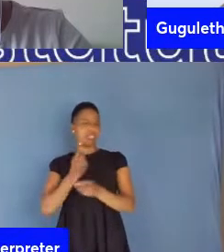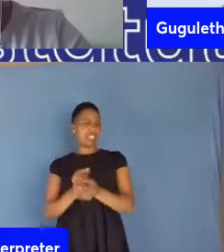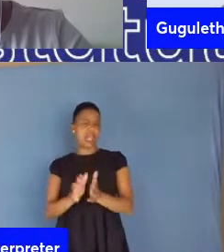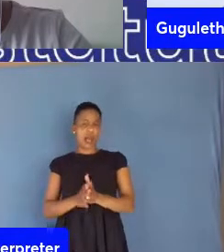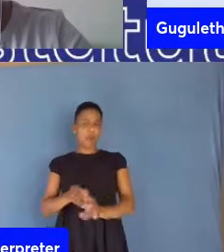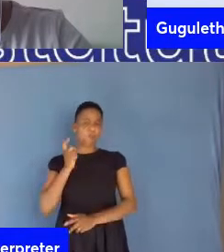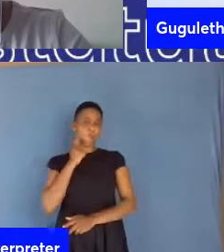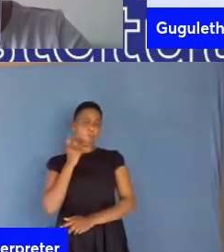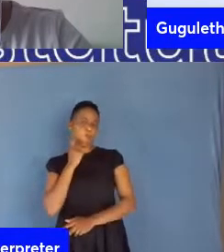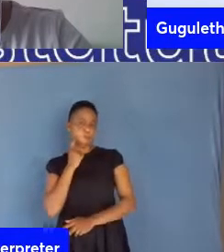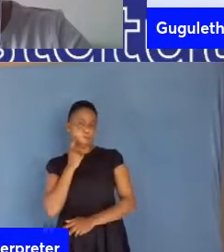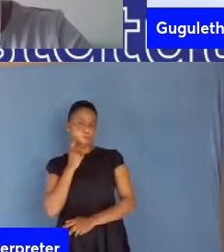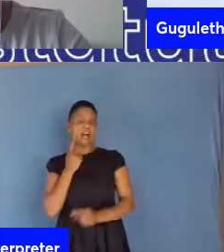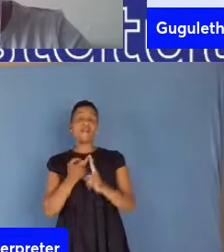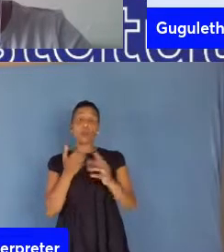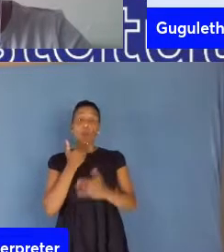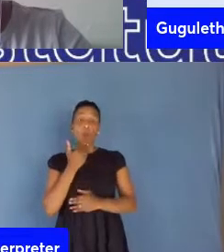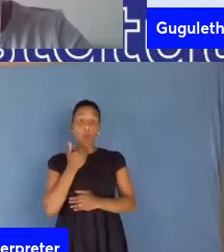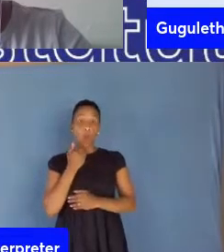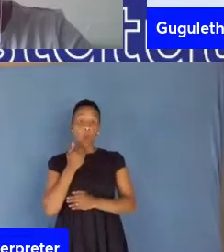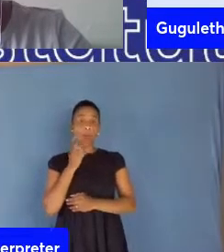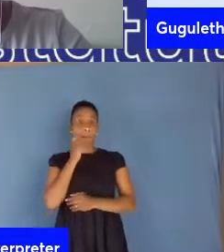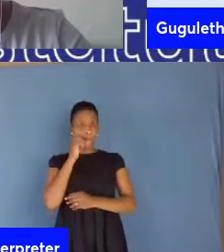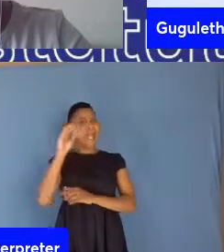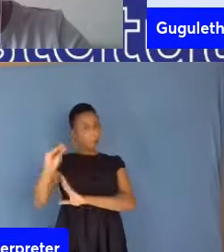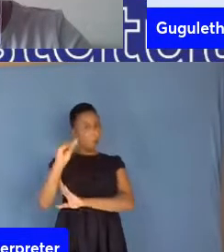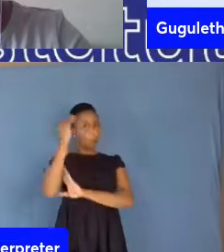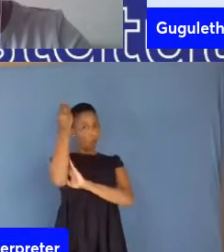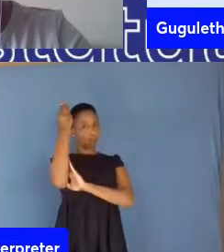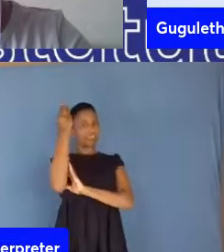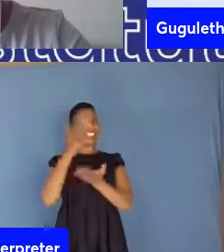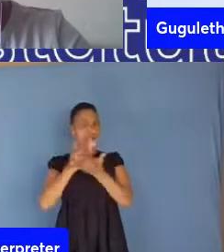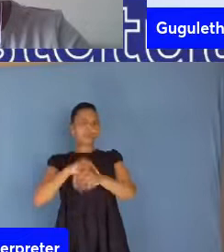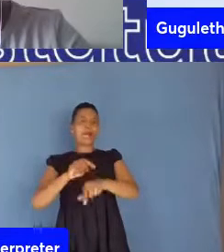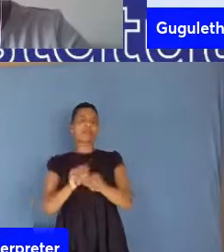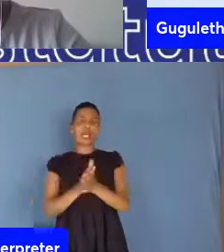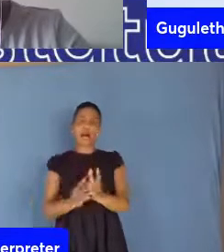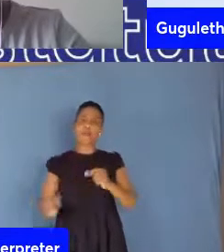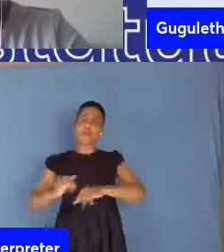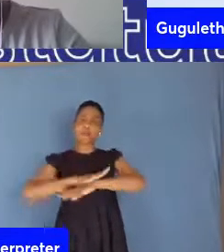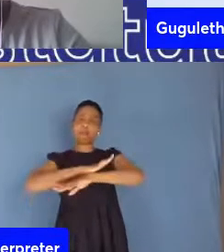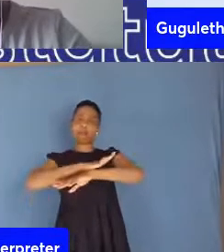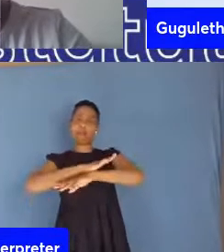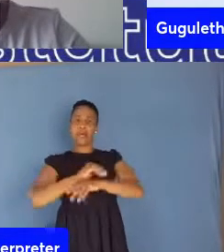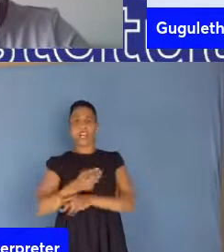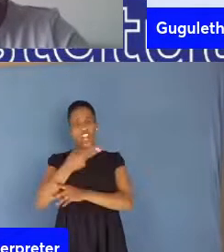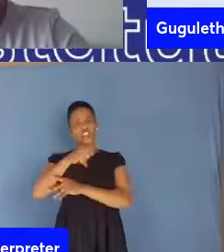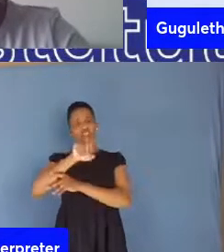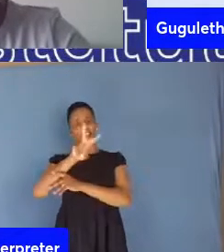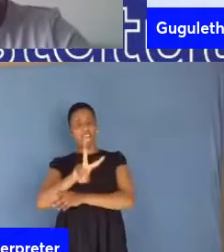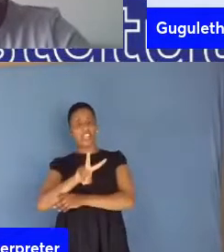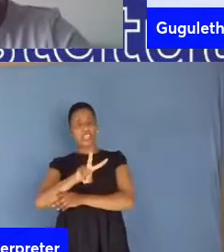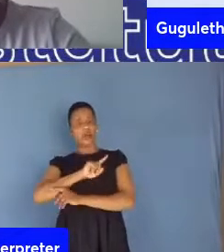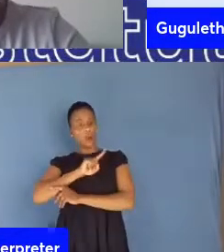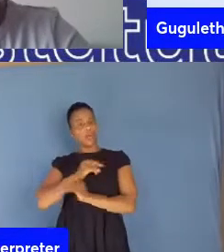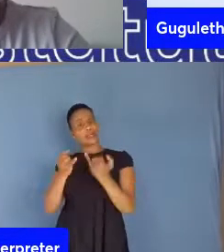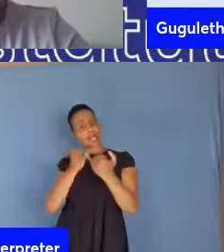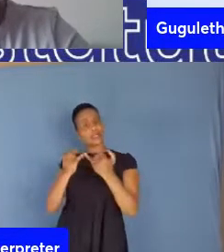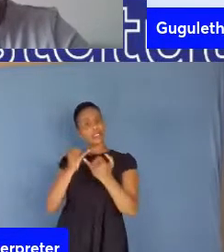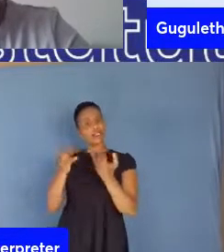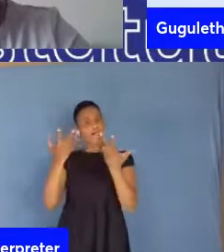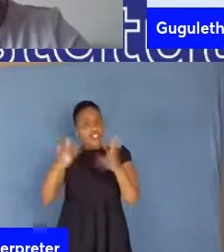impregnated by older men, and even at times infected with HIV because of, they have sex with older men and they